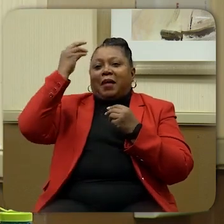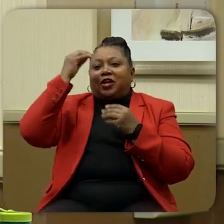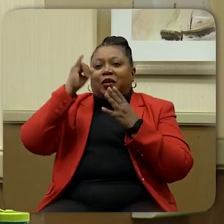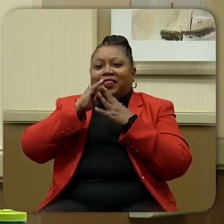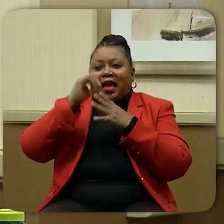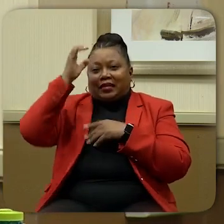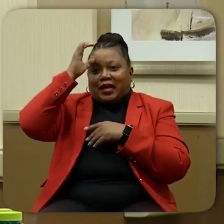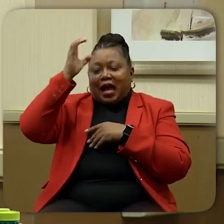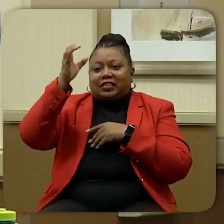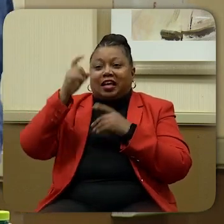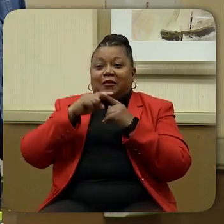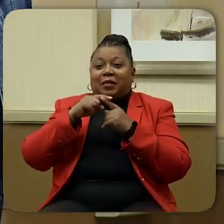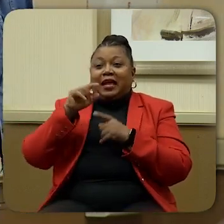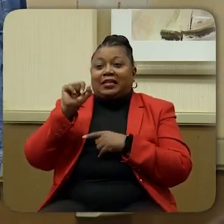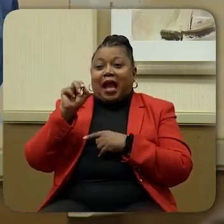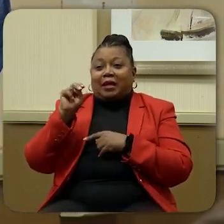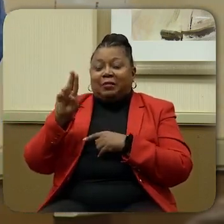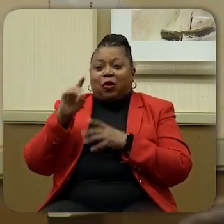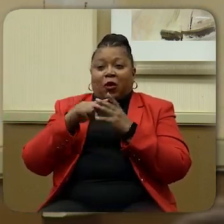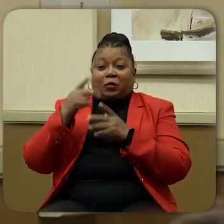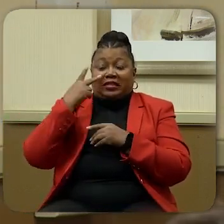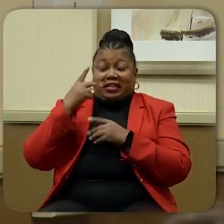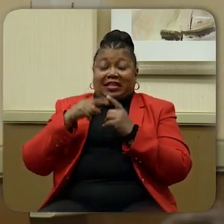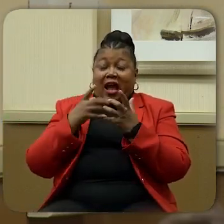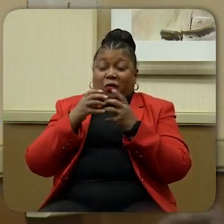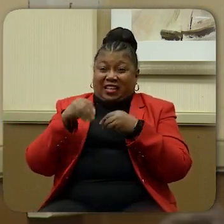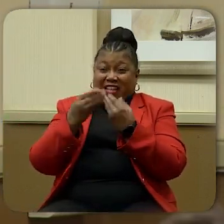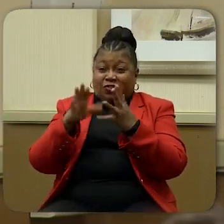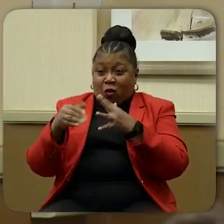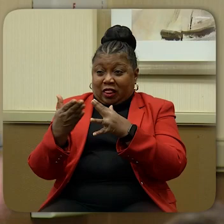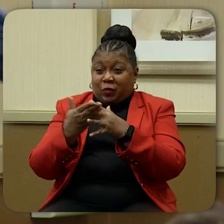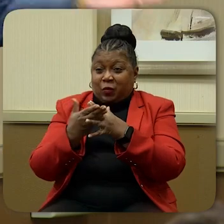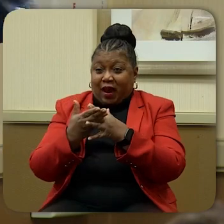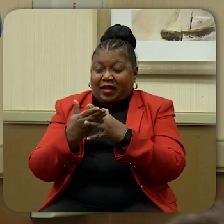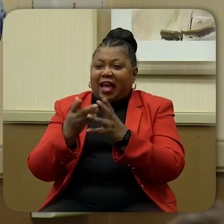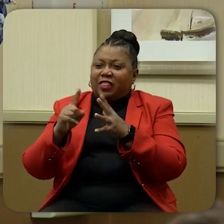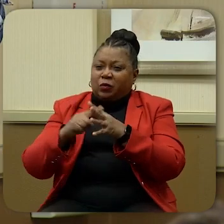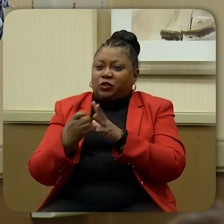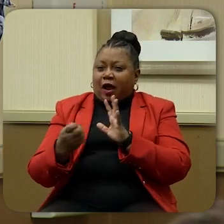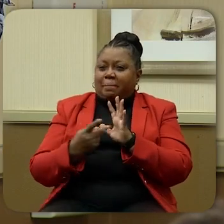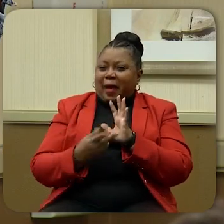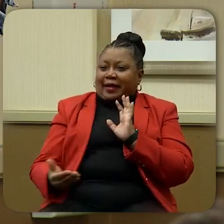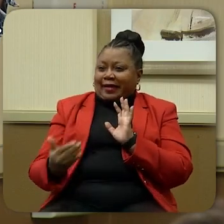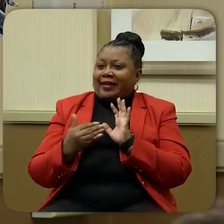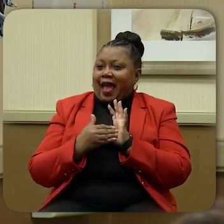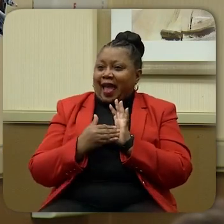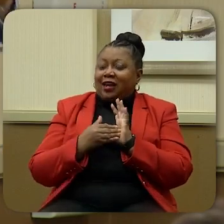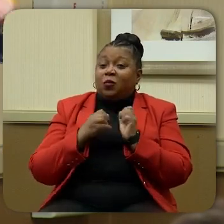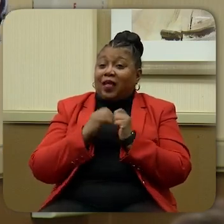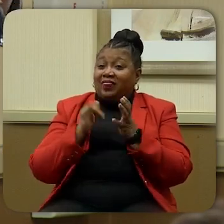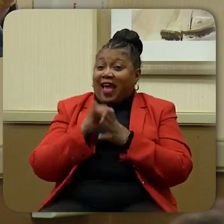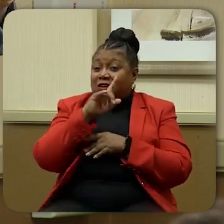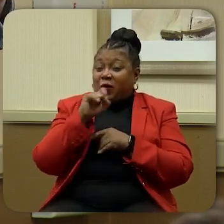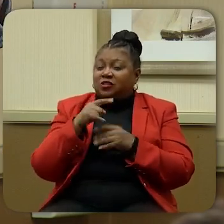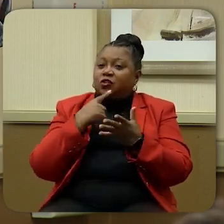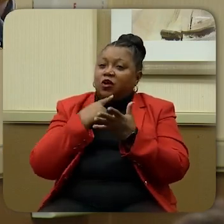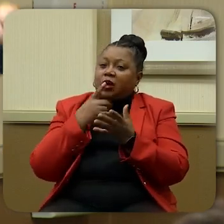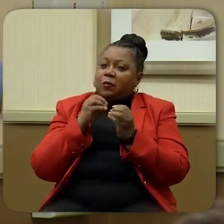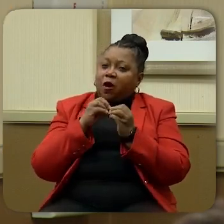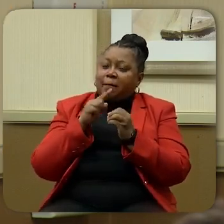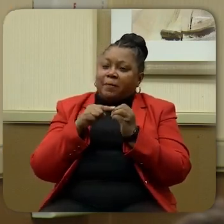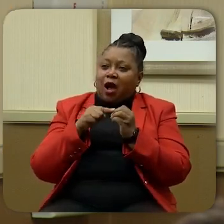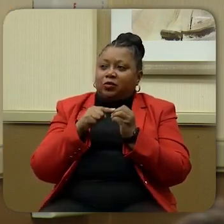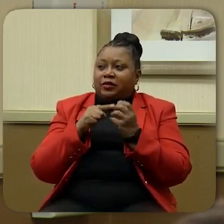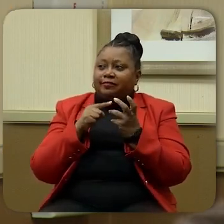that concept of being non-binary and what we're seeing, because I want to give you all a break, and then we'll start back up again with that question and talking a little bit